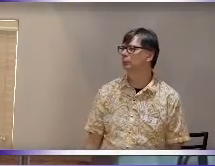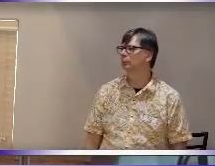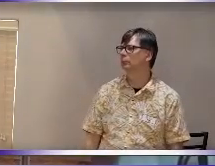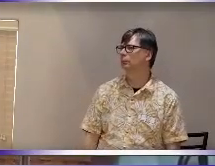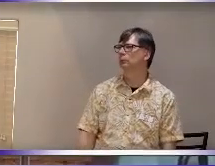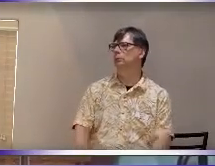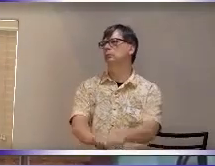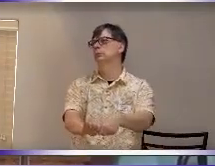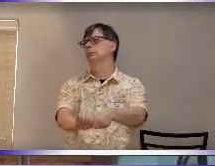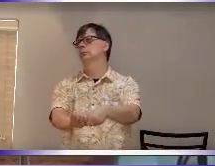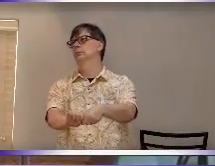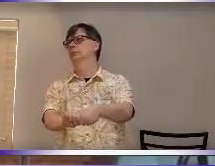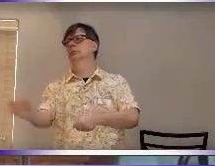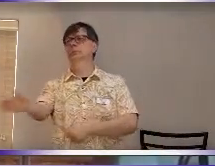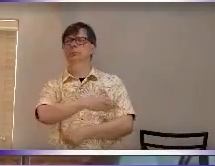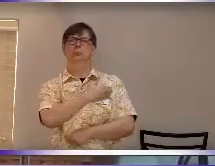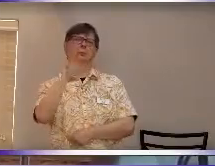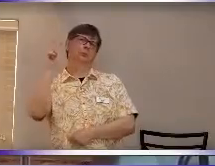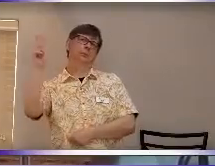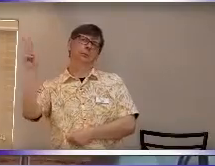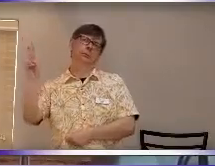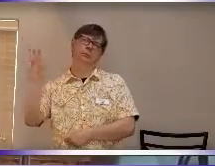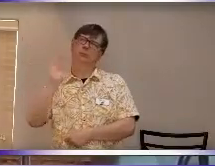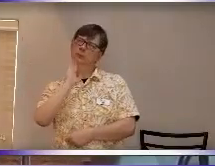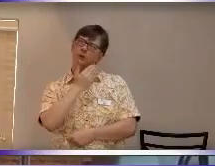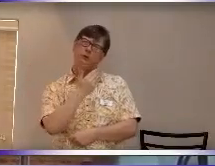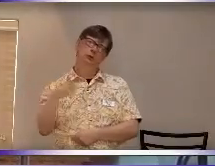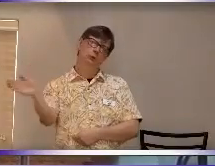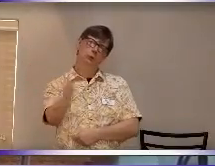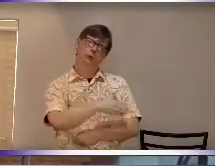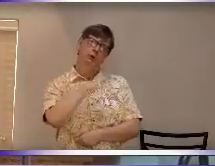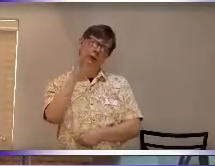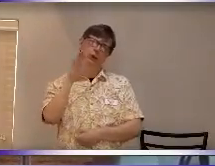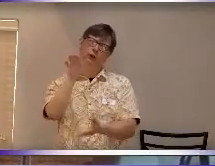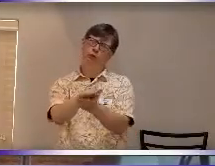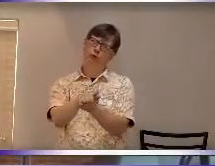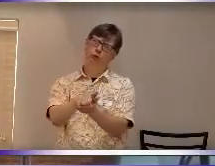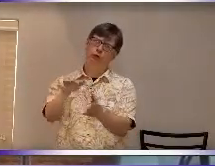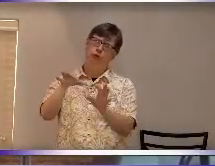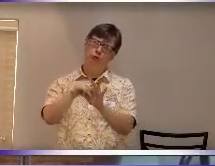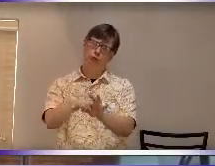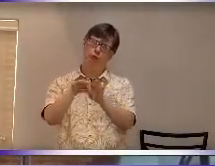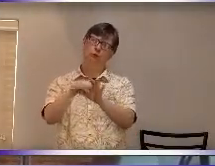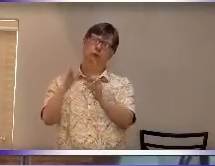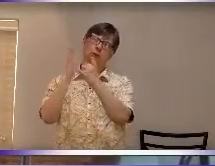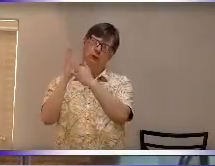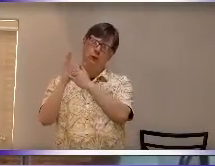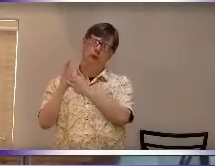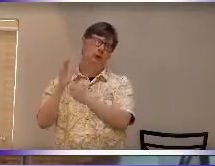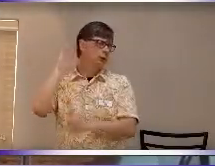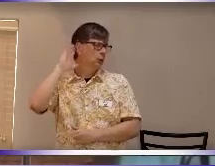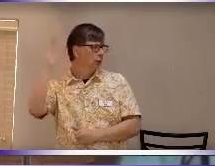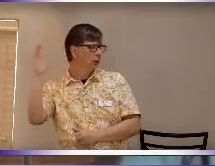So we other because we've been taught to do it. So we listened to conversations over the dinner